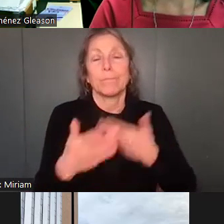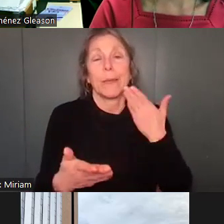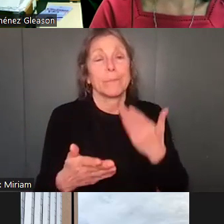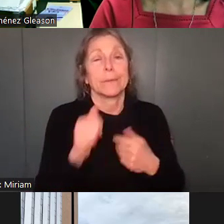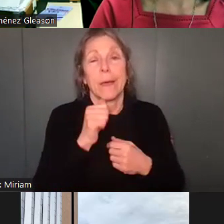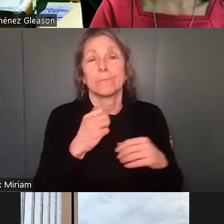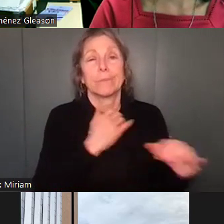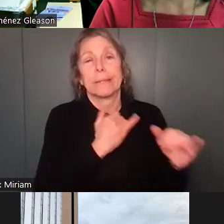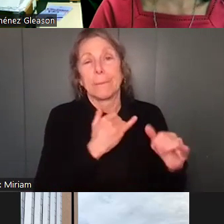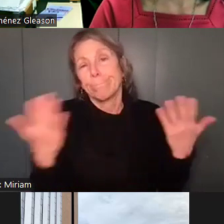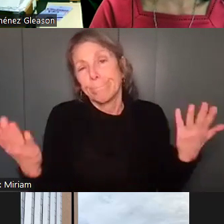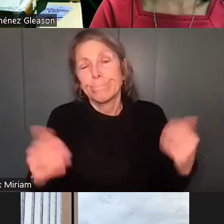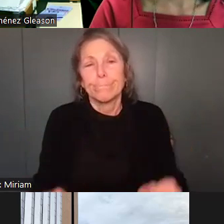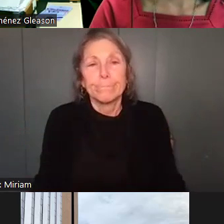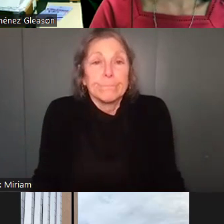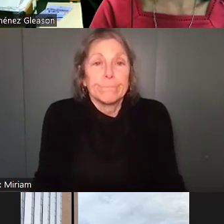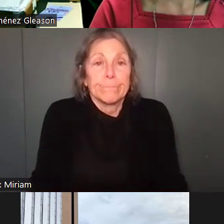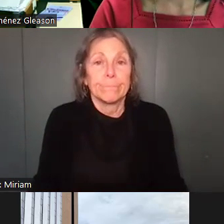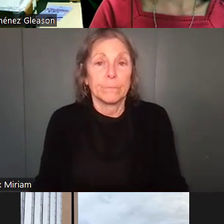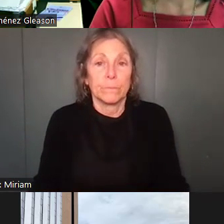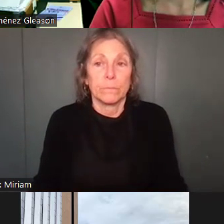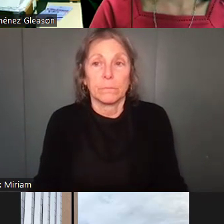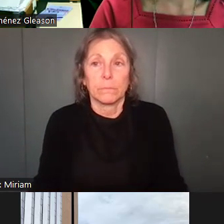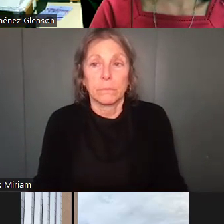if they step back.